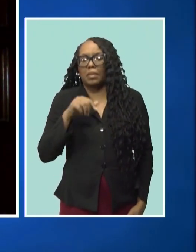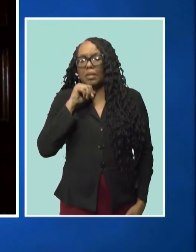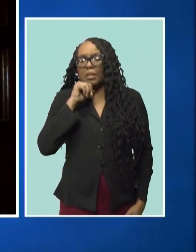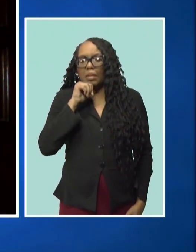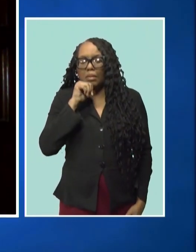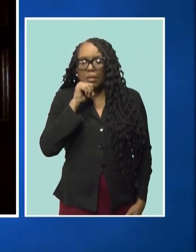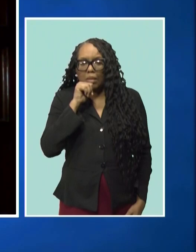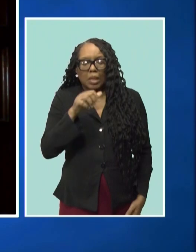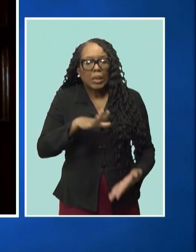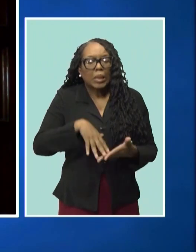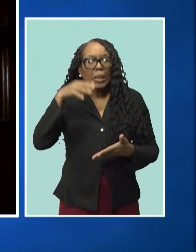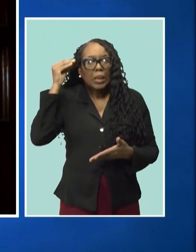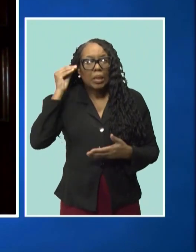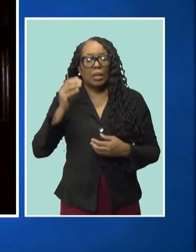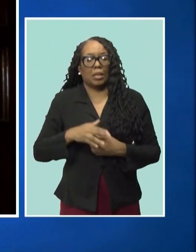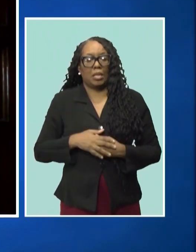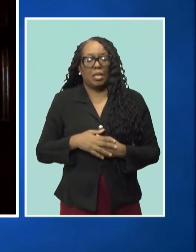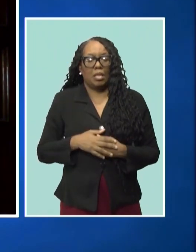start to cover it themselves.